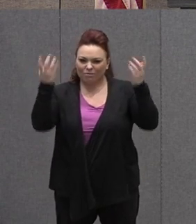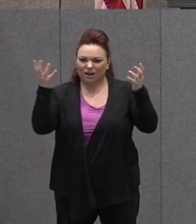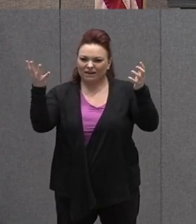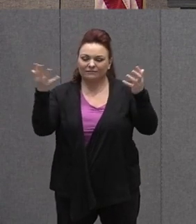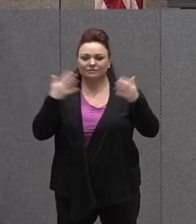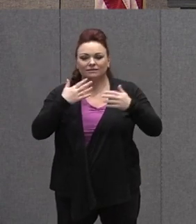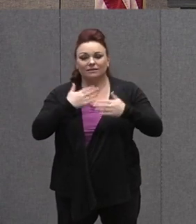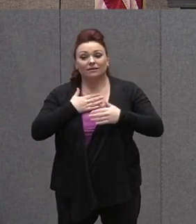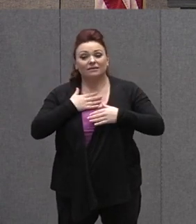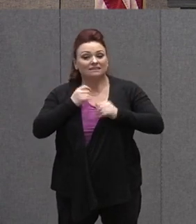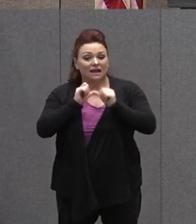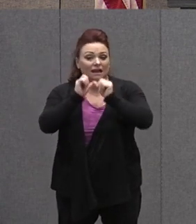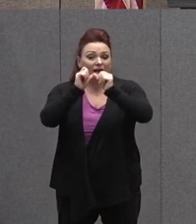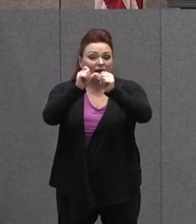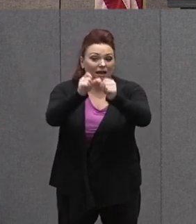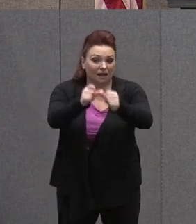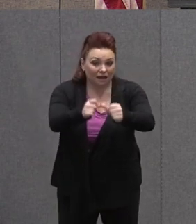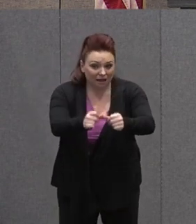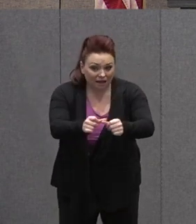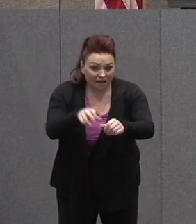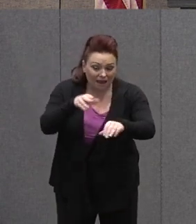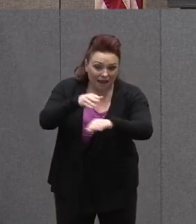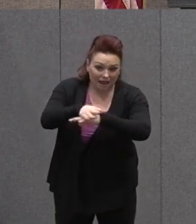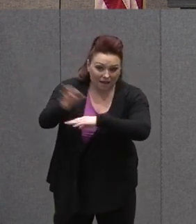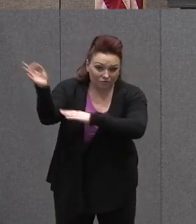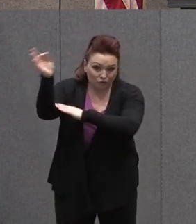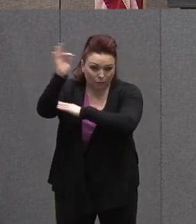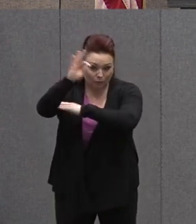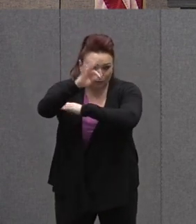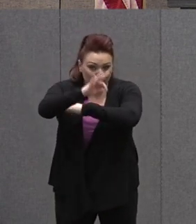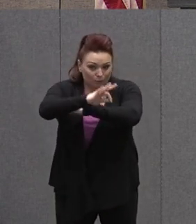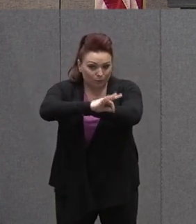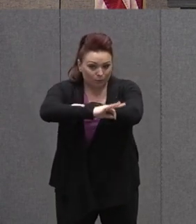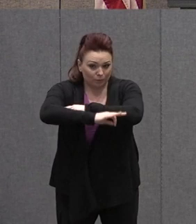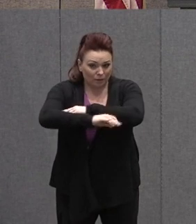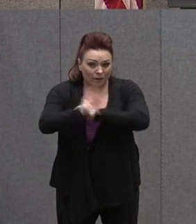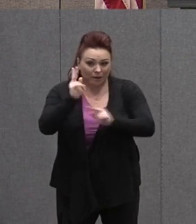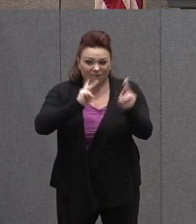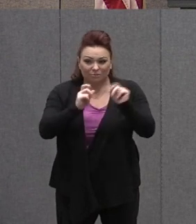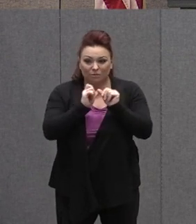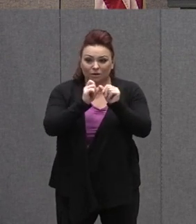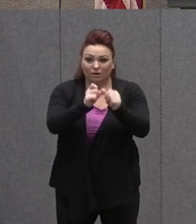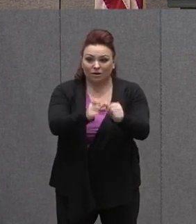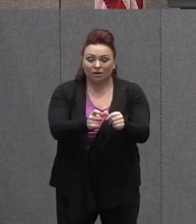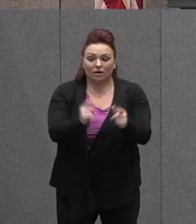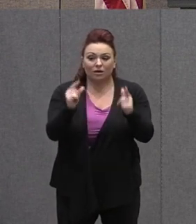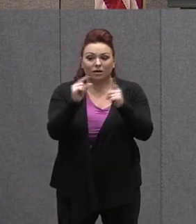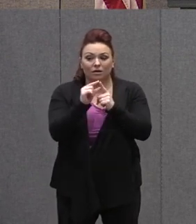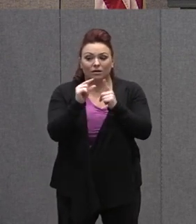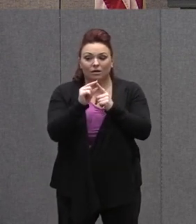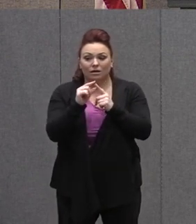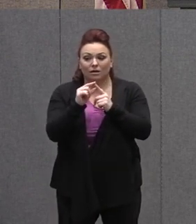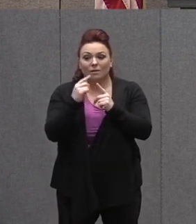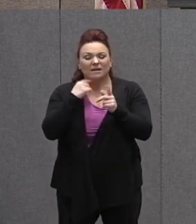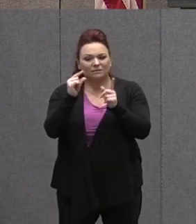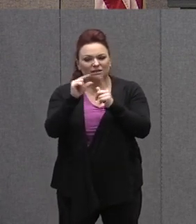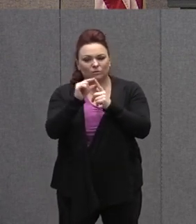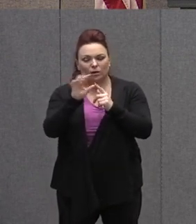festivities continued long after the sun had set. So maybe this is the word